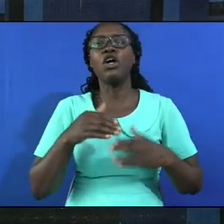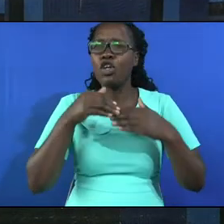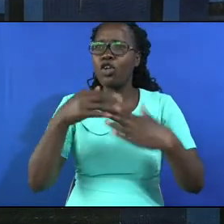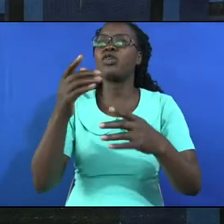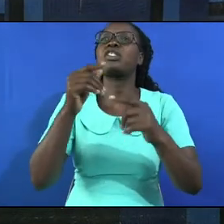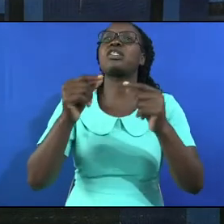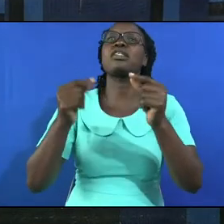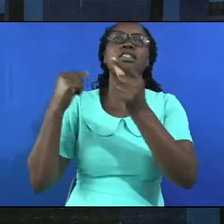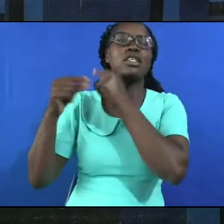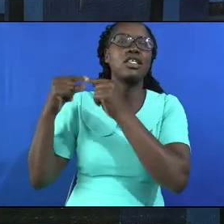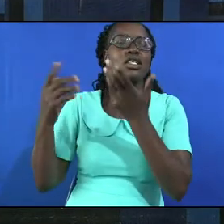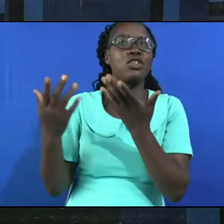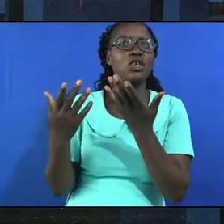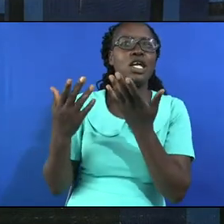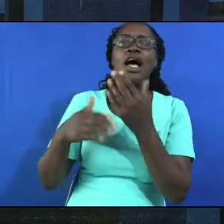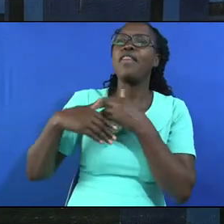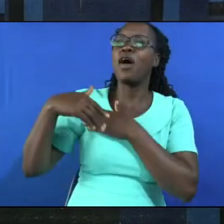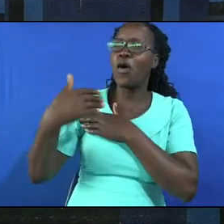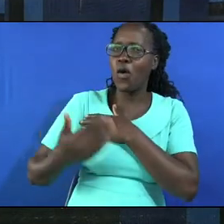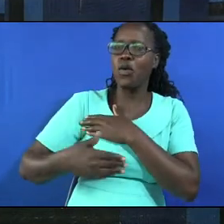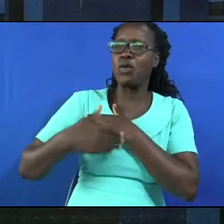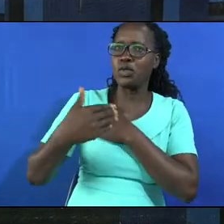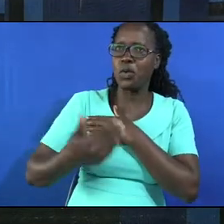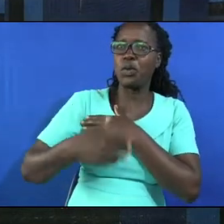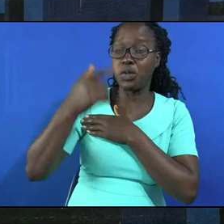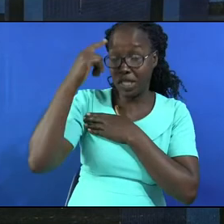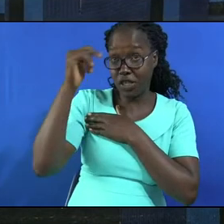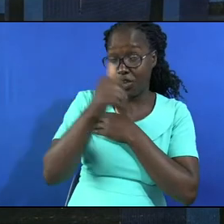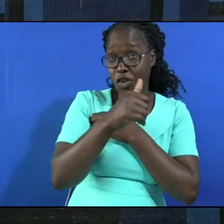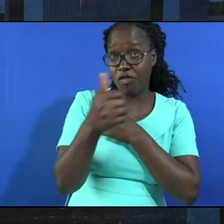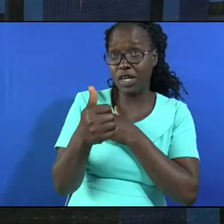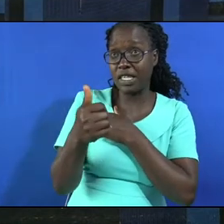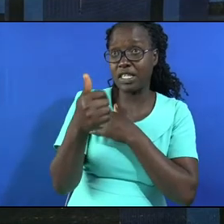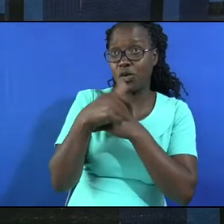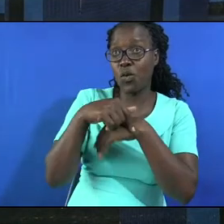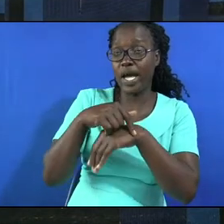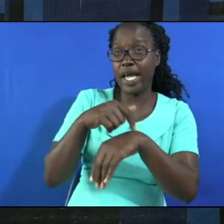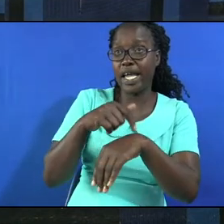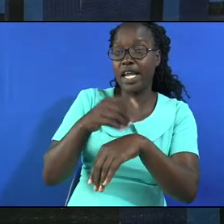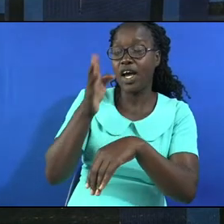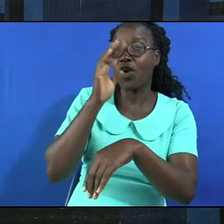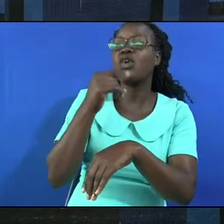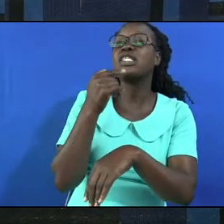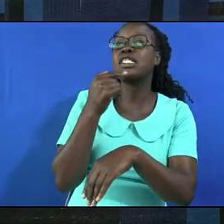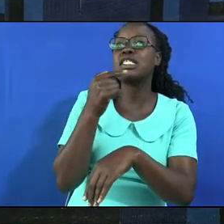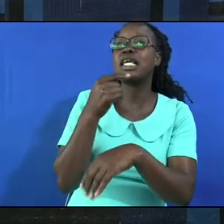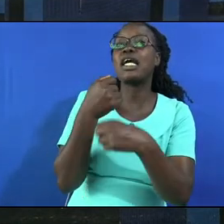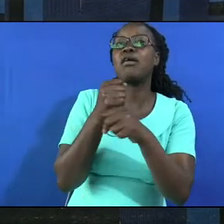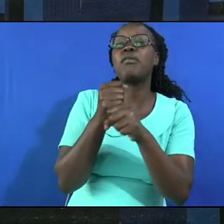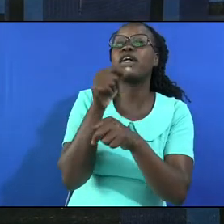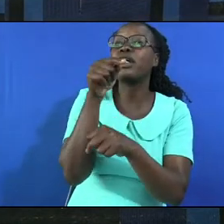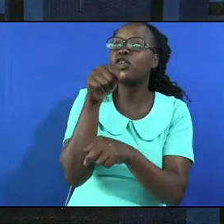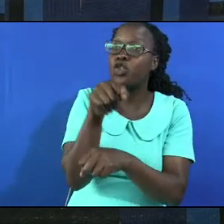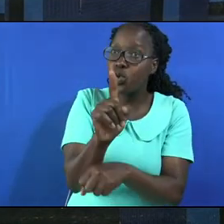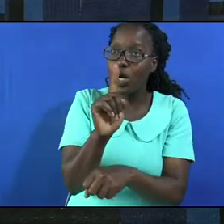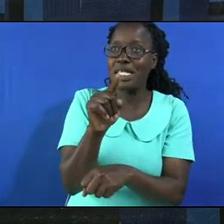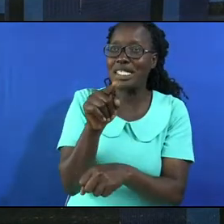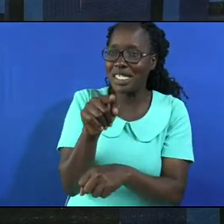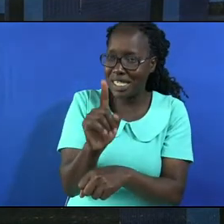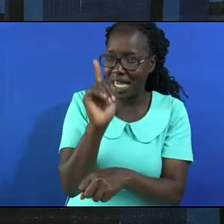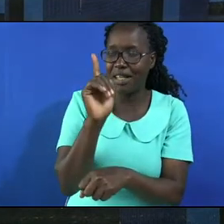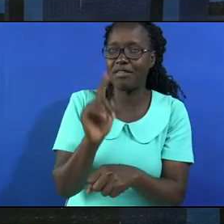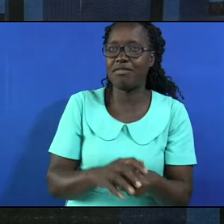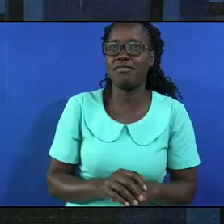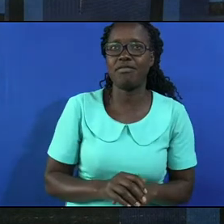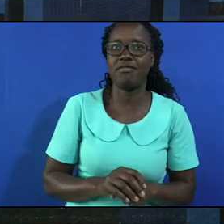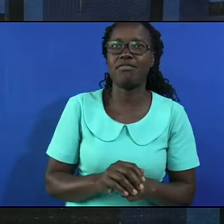Lost generation. They are always thinking of others when God is saying, make an ark for